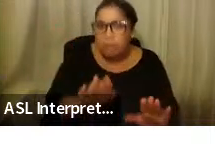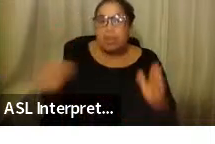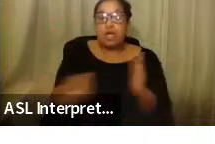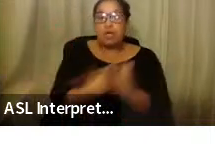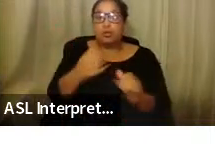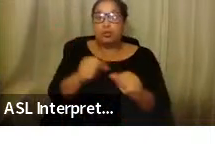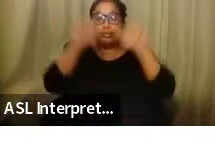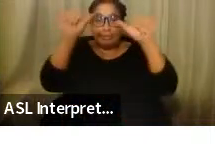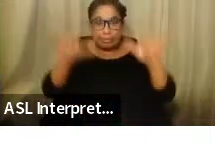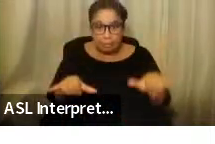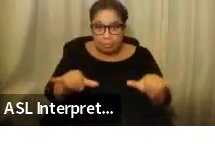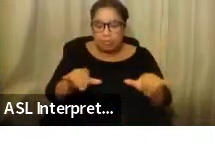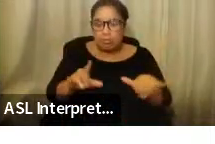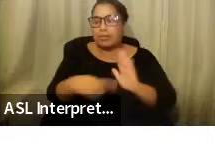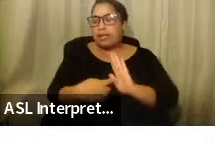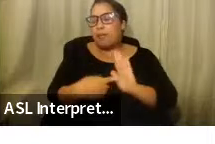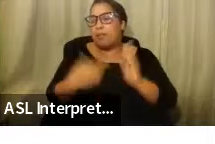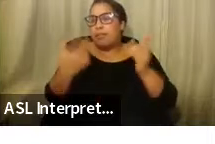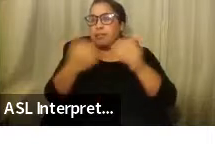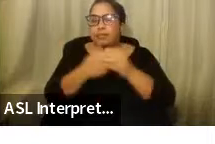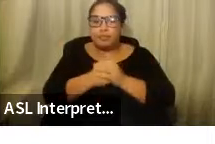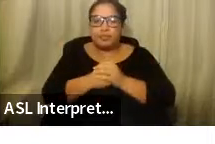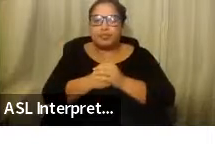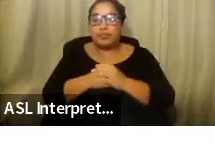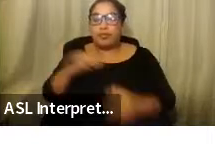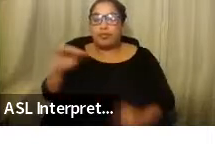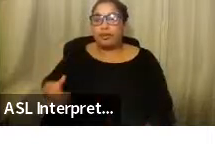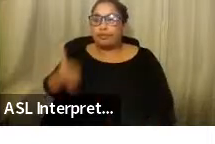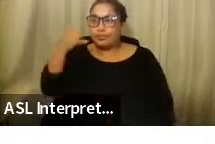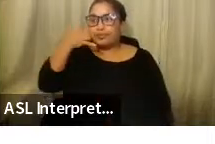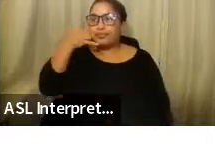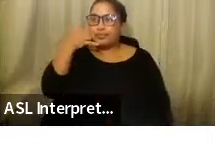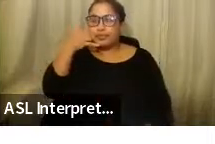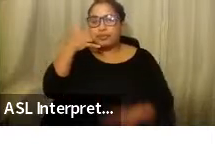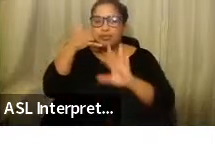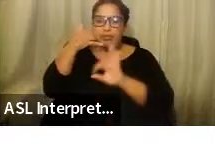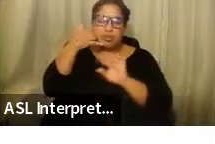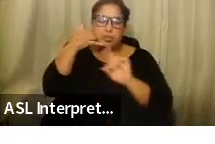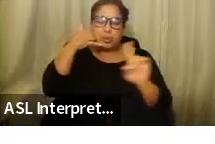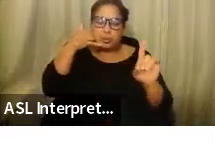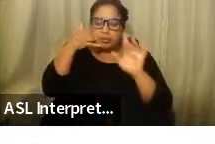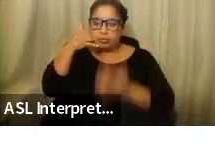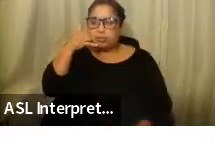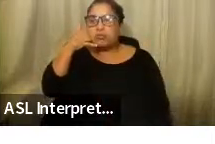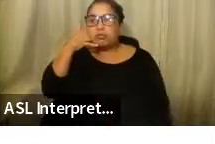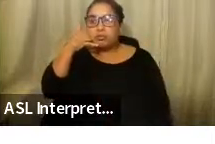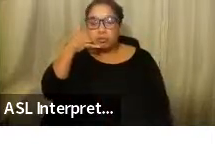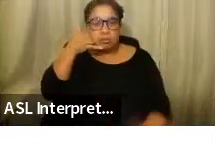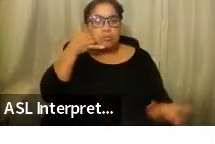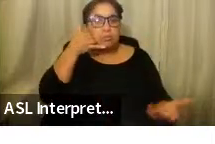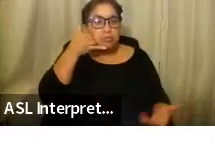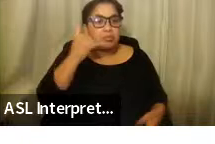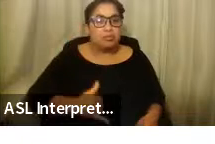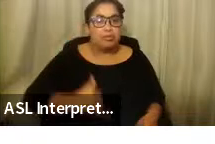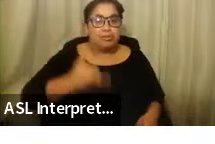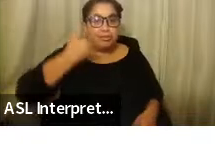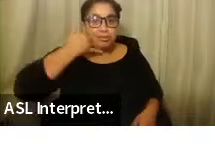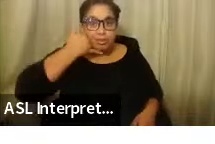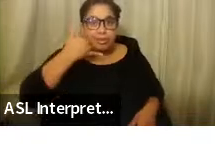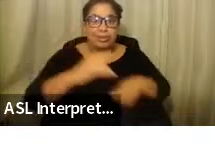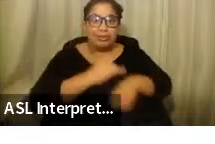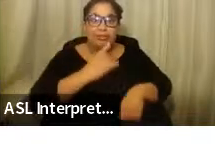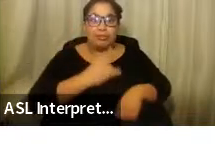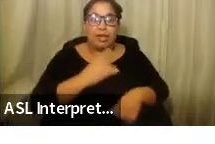system, say someone picks up the phone and calls 911, and the call is still answered and triaged by dispatch.